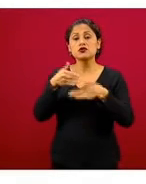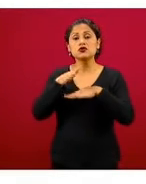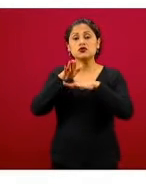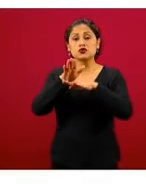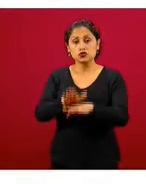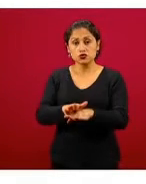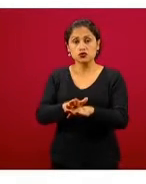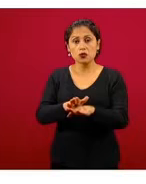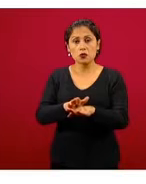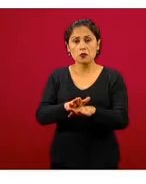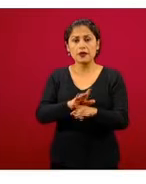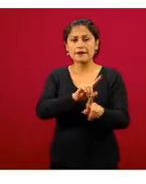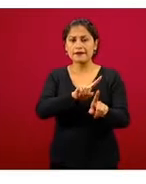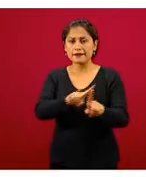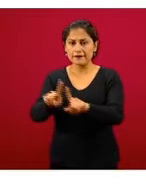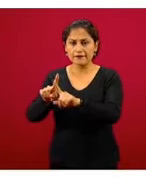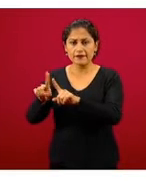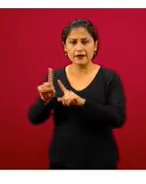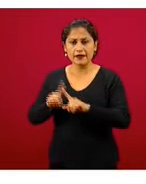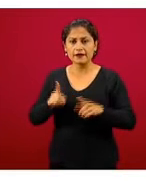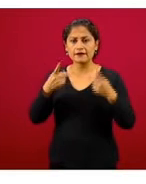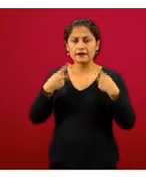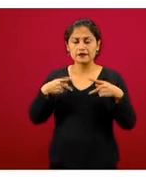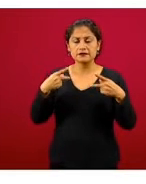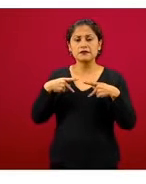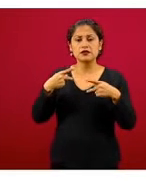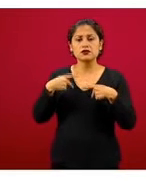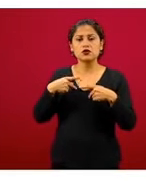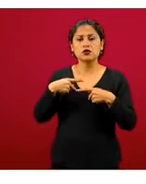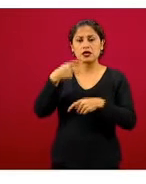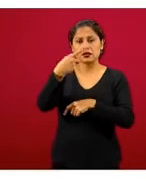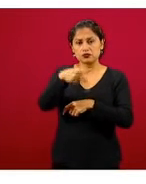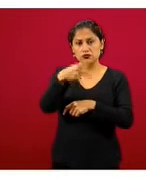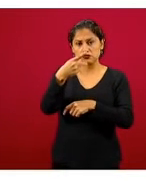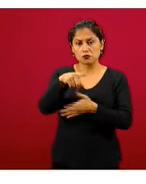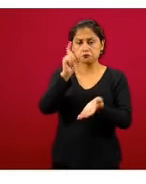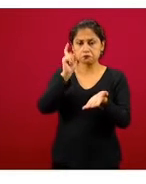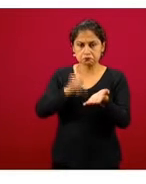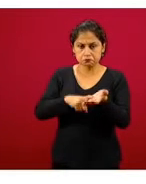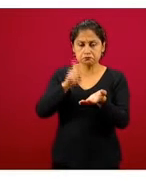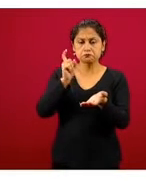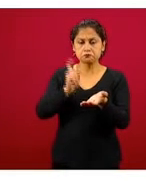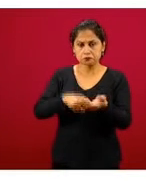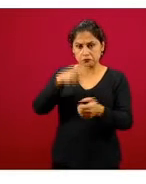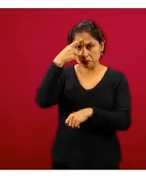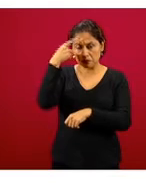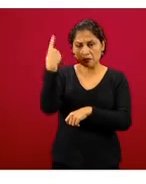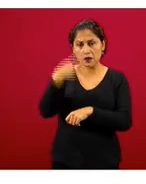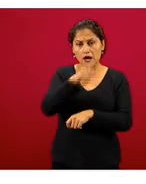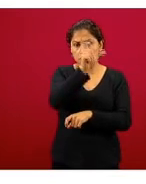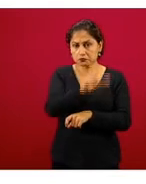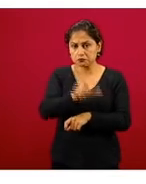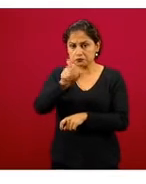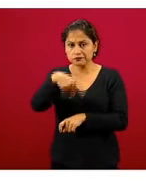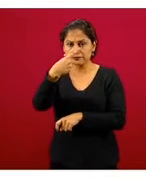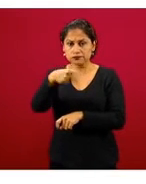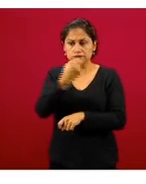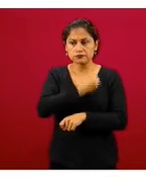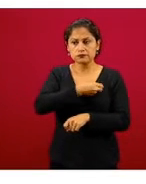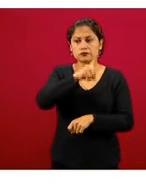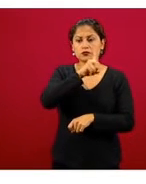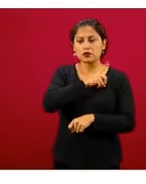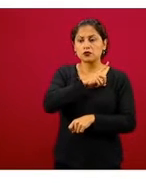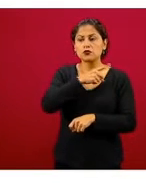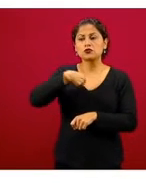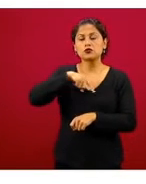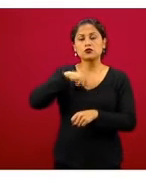in Harmony, in iOS, and in Android. These 3 operative systems are the ones who support the app. And